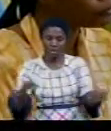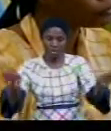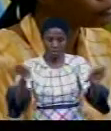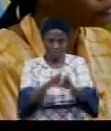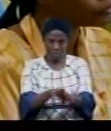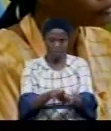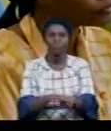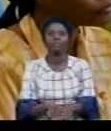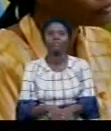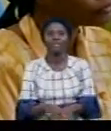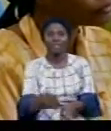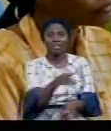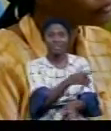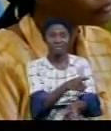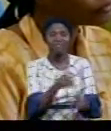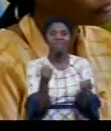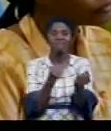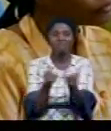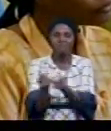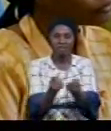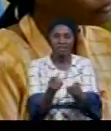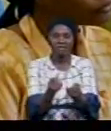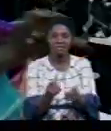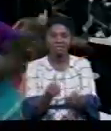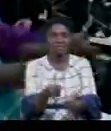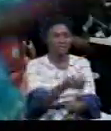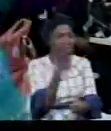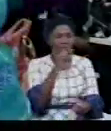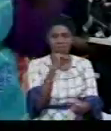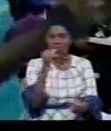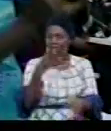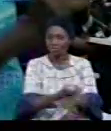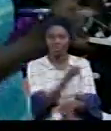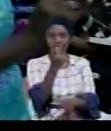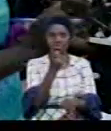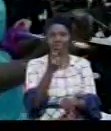You will be the winner.